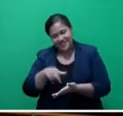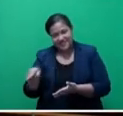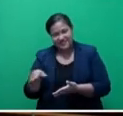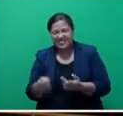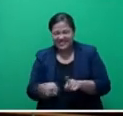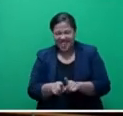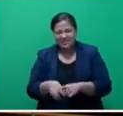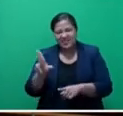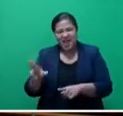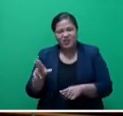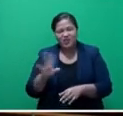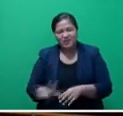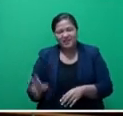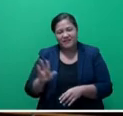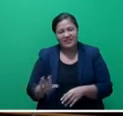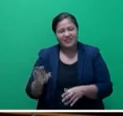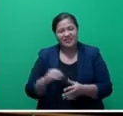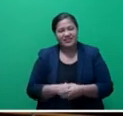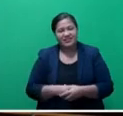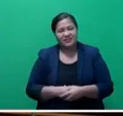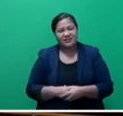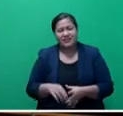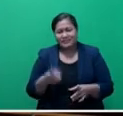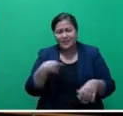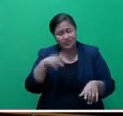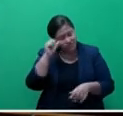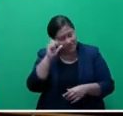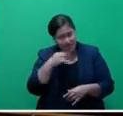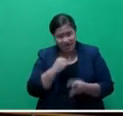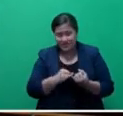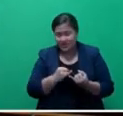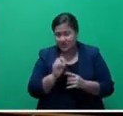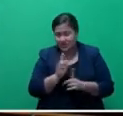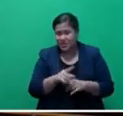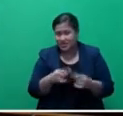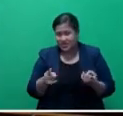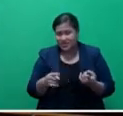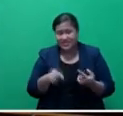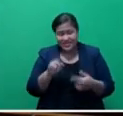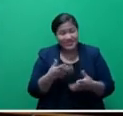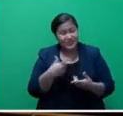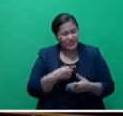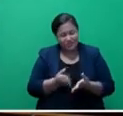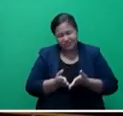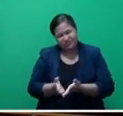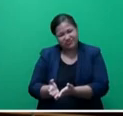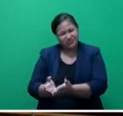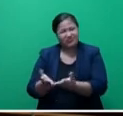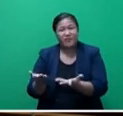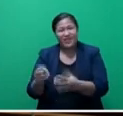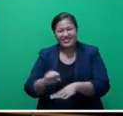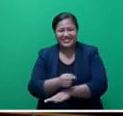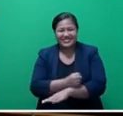Moala, and Northern Lao. But we must remember, Honourable Speaker, so the most important thing is that this is travel by sea. And